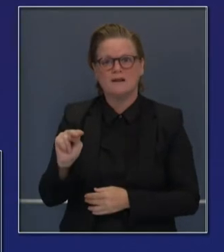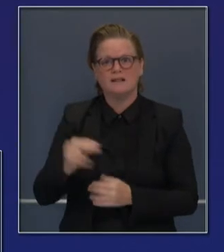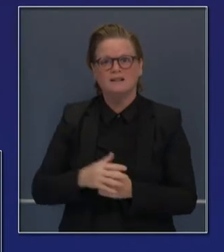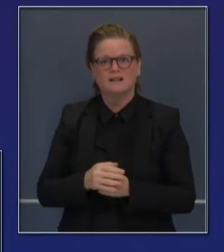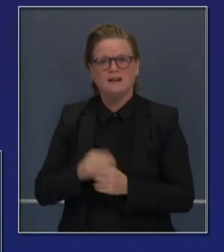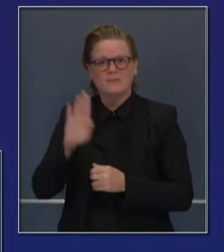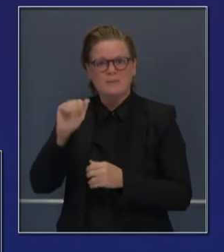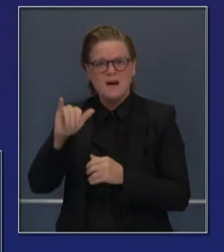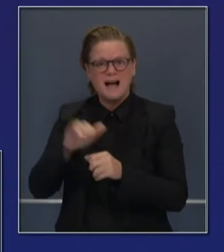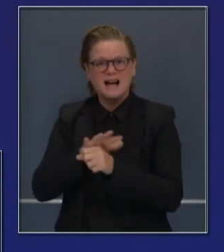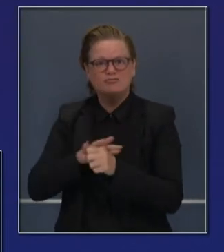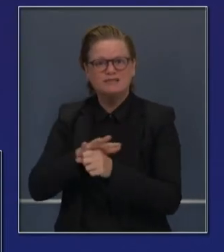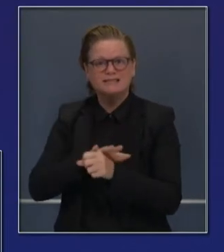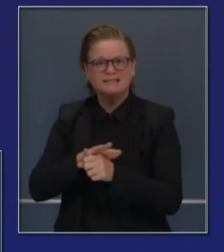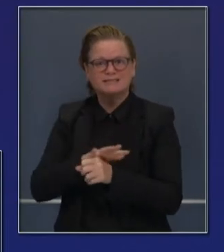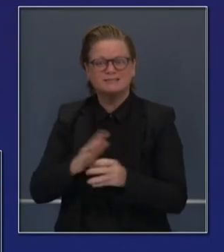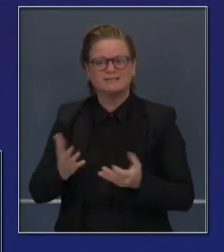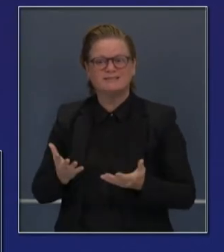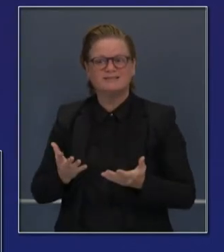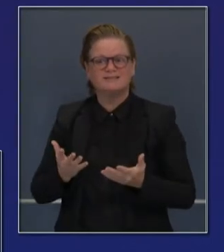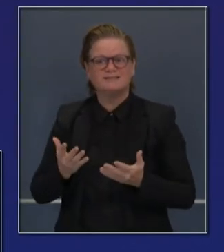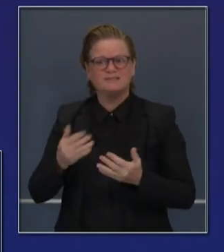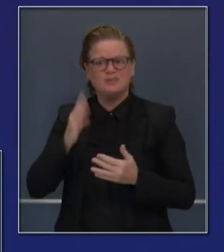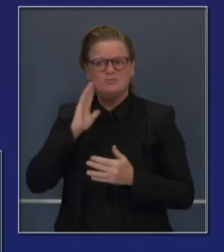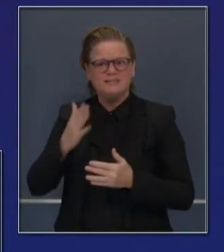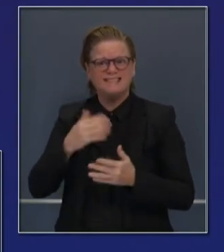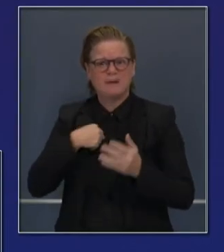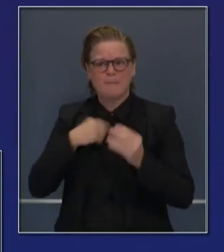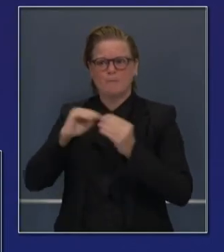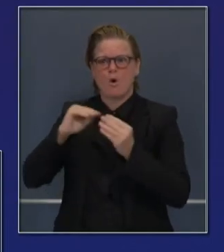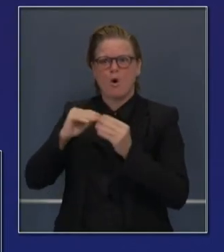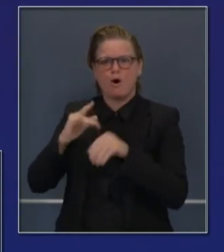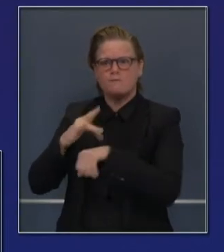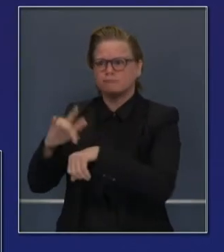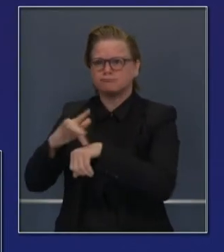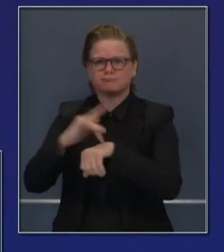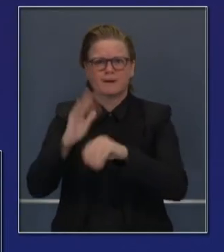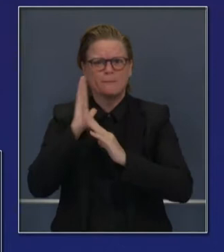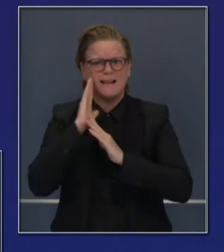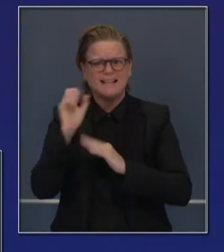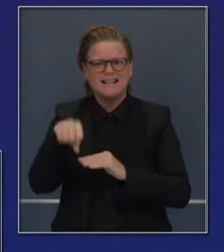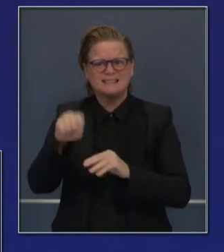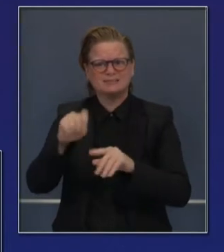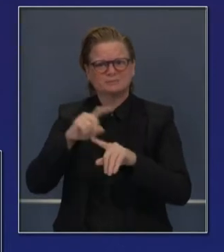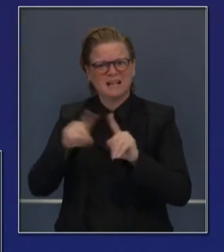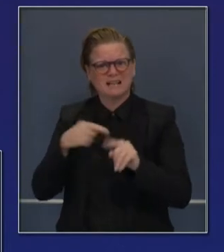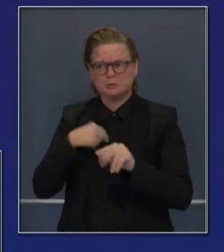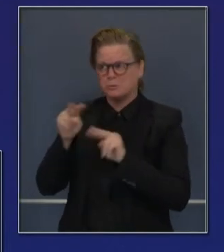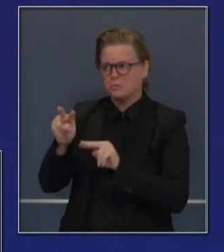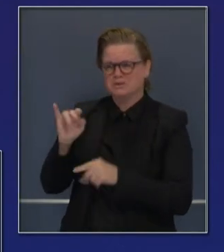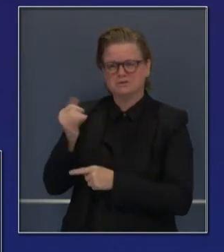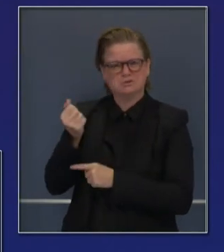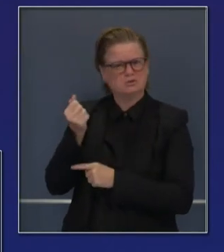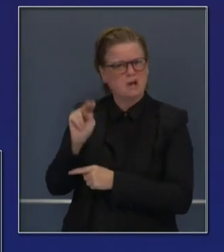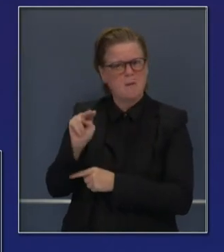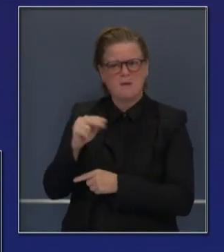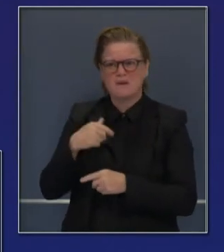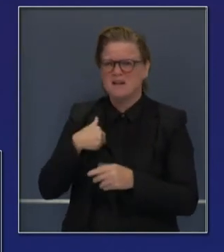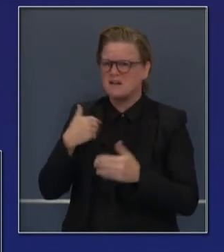its capacity based on current projections. But even in early January, they'll be stretched, getting close to 100%